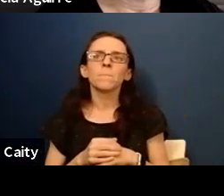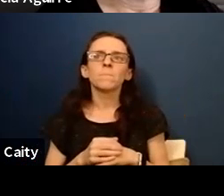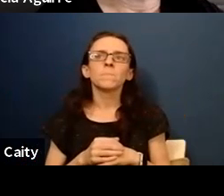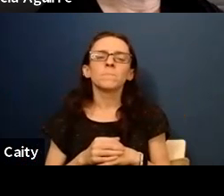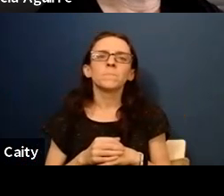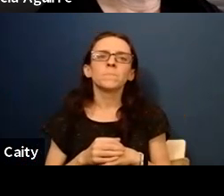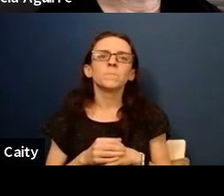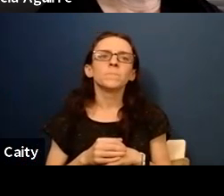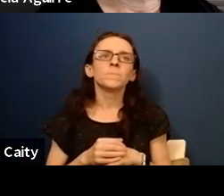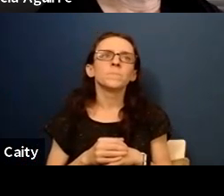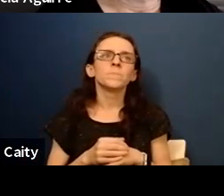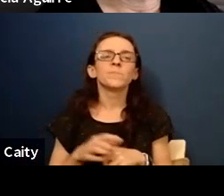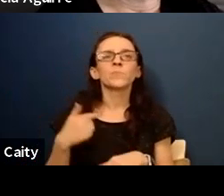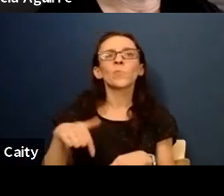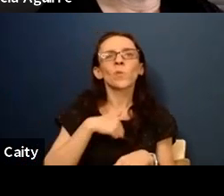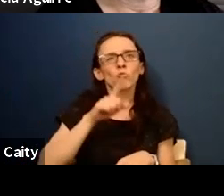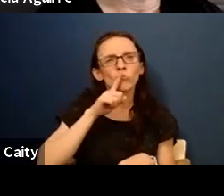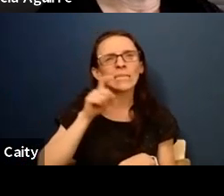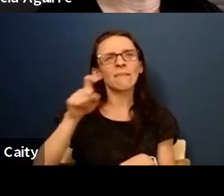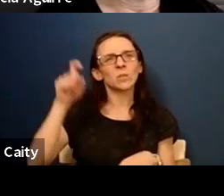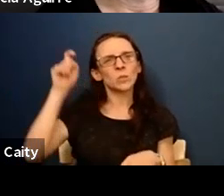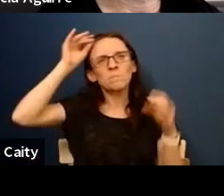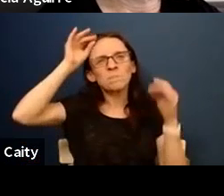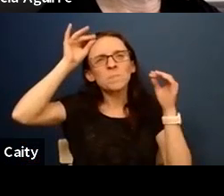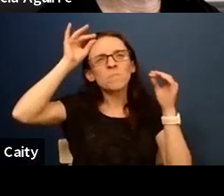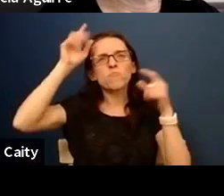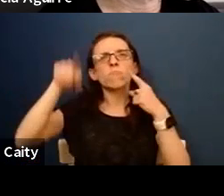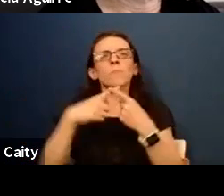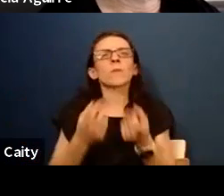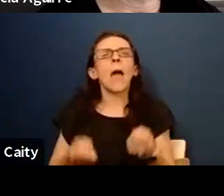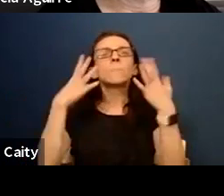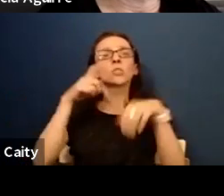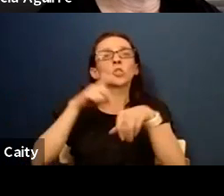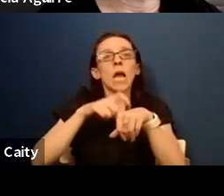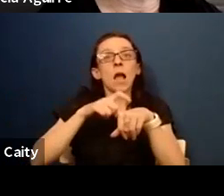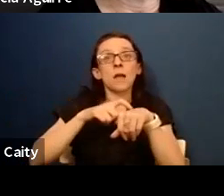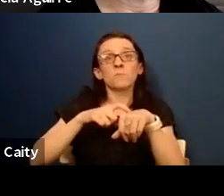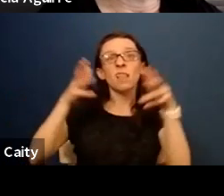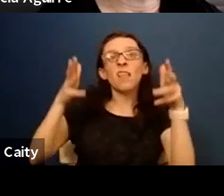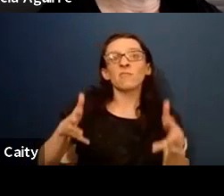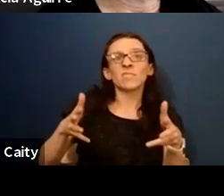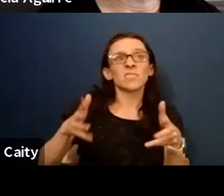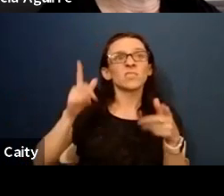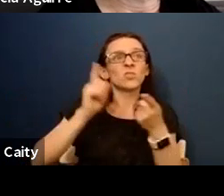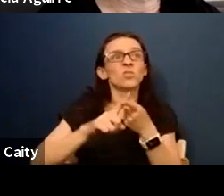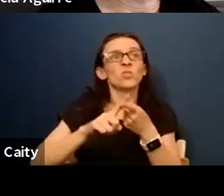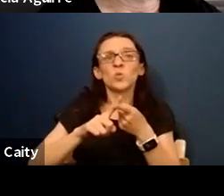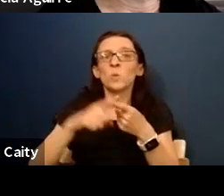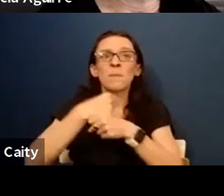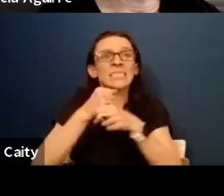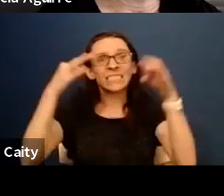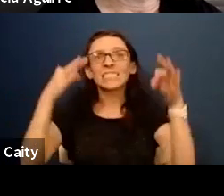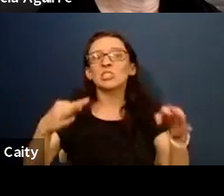we need to really think about the amount of time we have left to come up with closure on